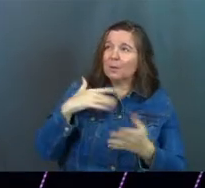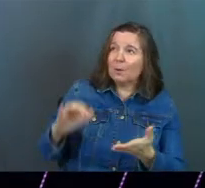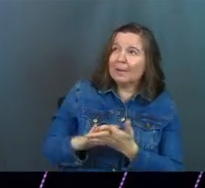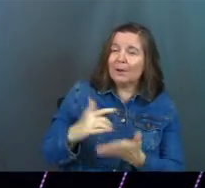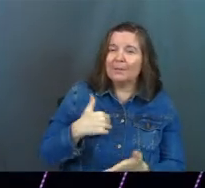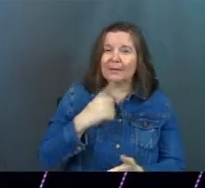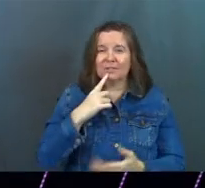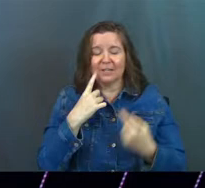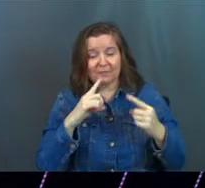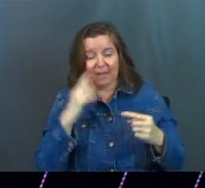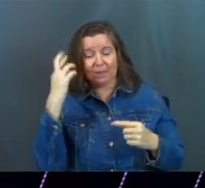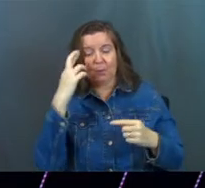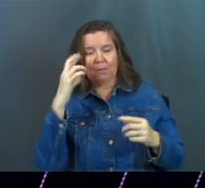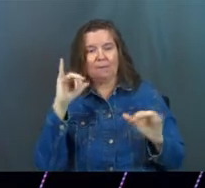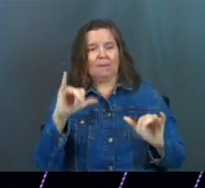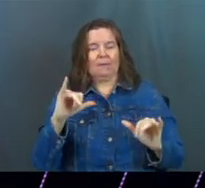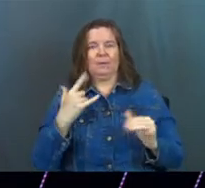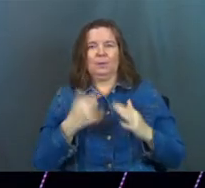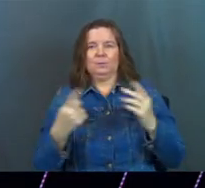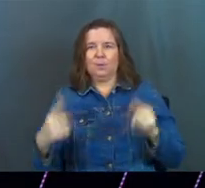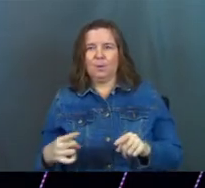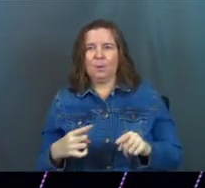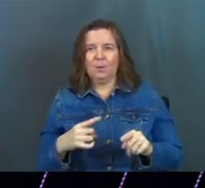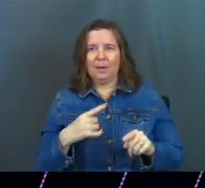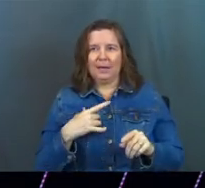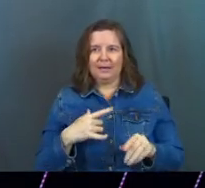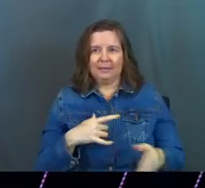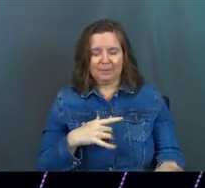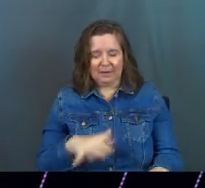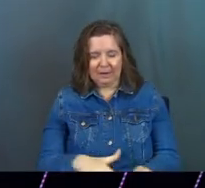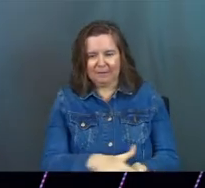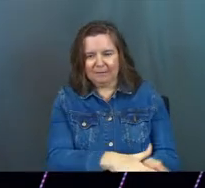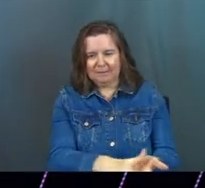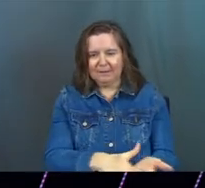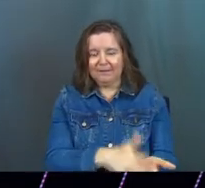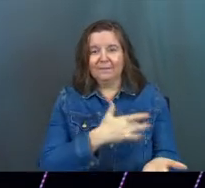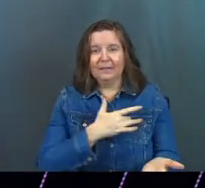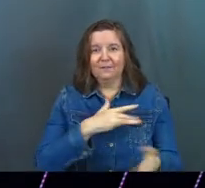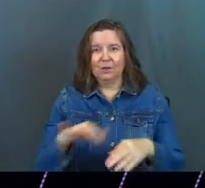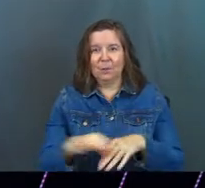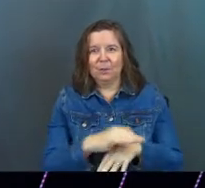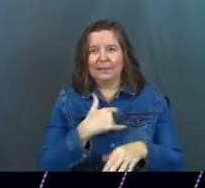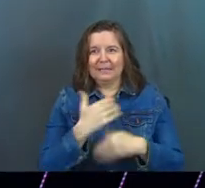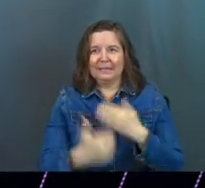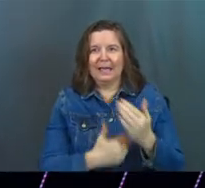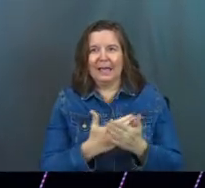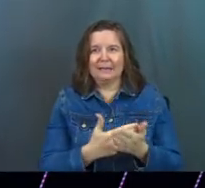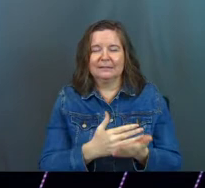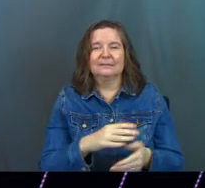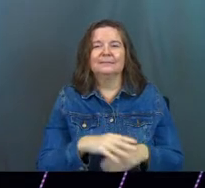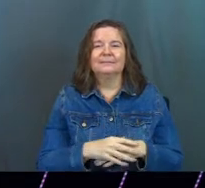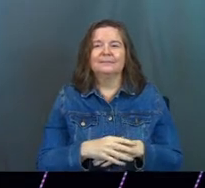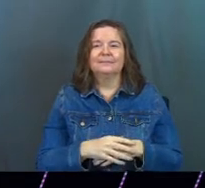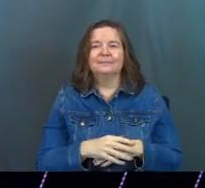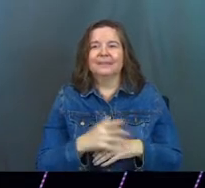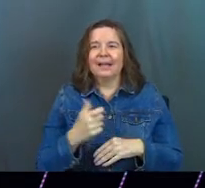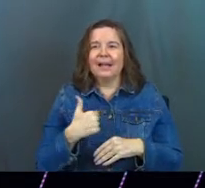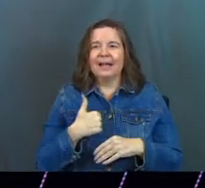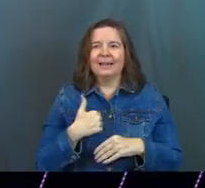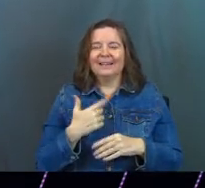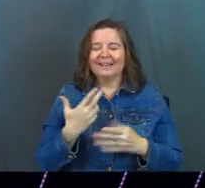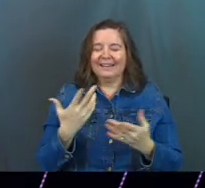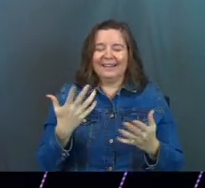you marry me? And she finally realizes what's going on, and she put her hand down and like feels the ring that's in my hand, and